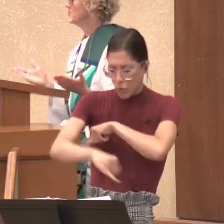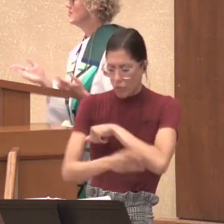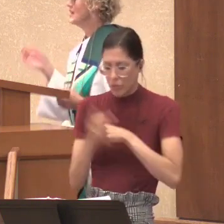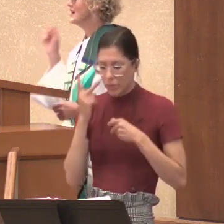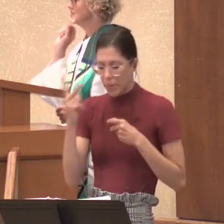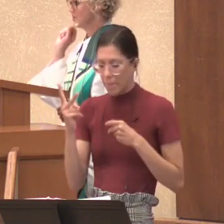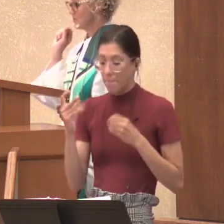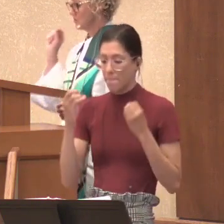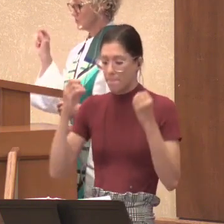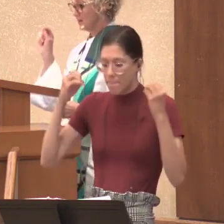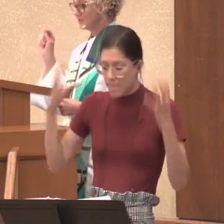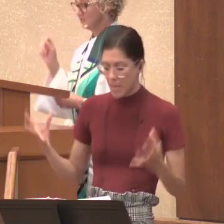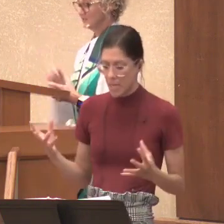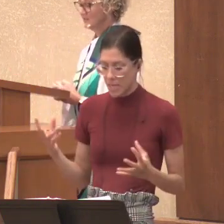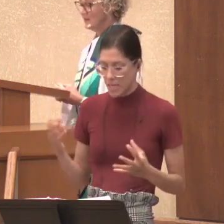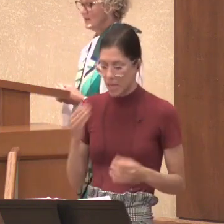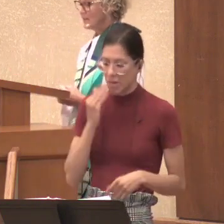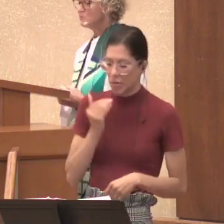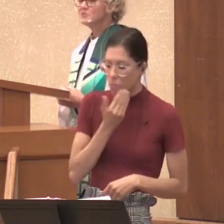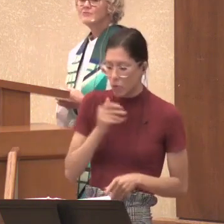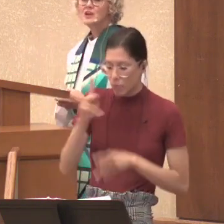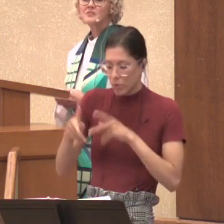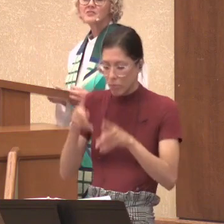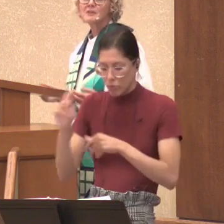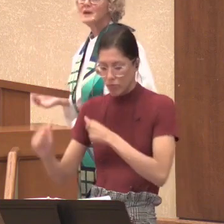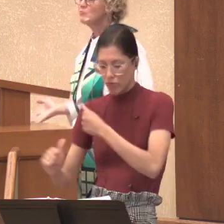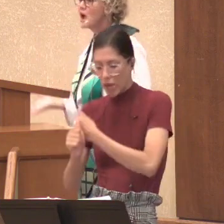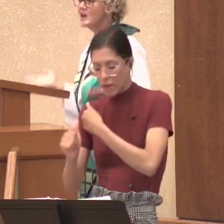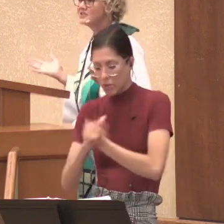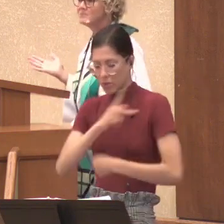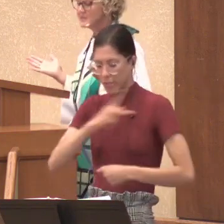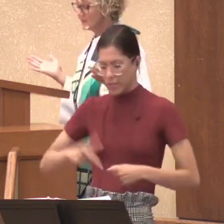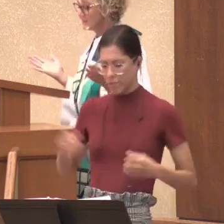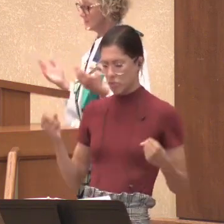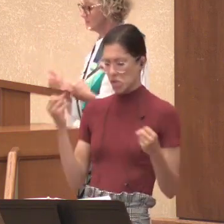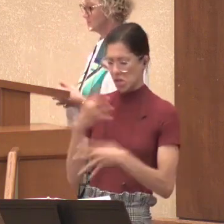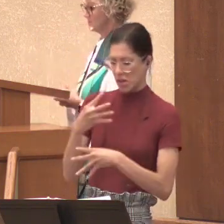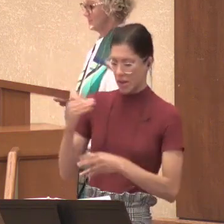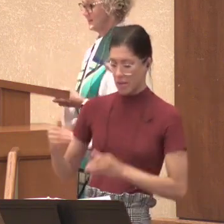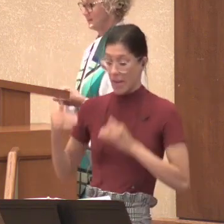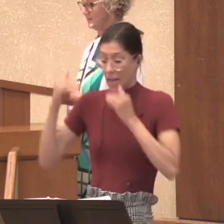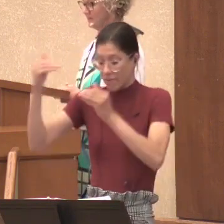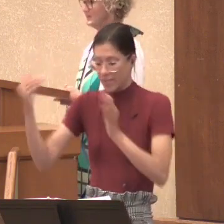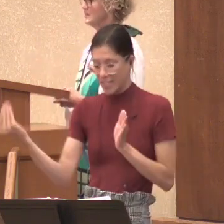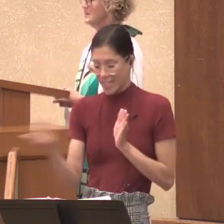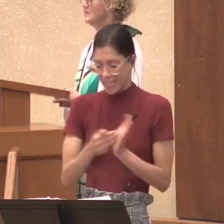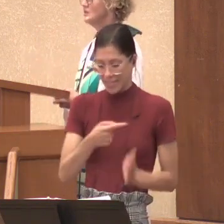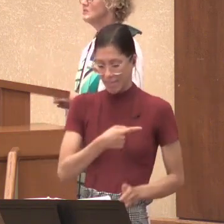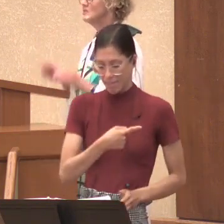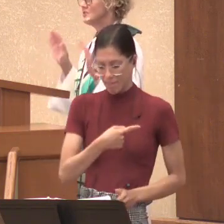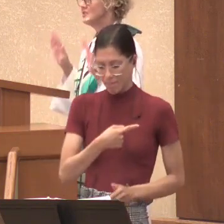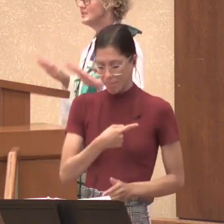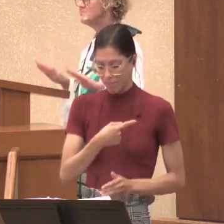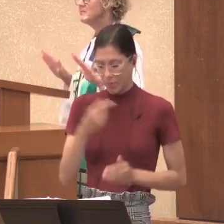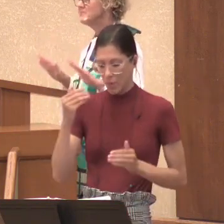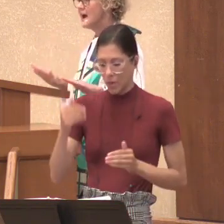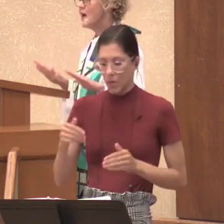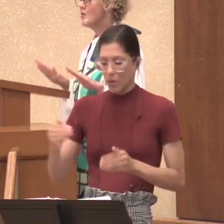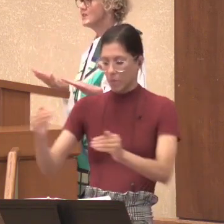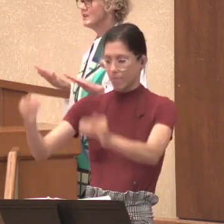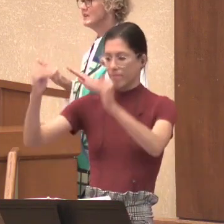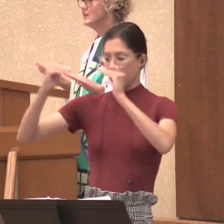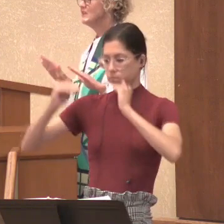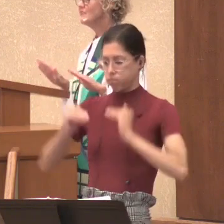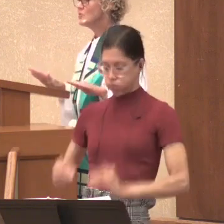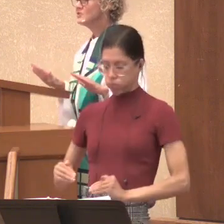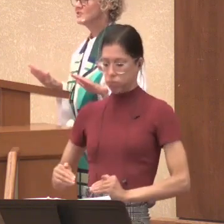Hebrew people as a threat. He was afraid that they might rise up against him someday. So to keep them